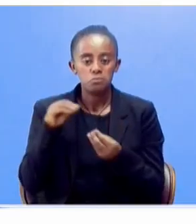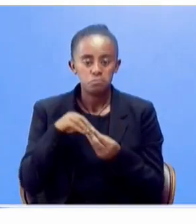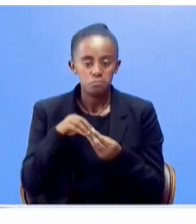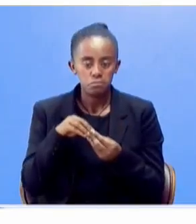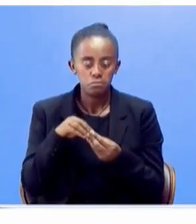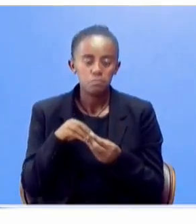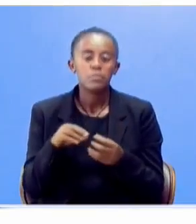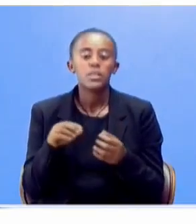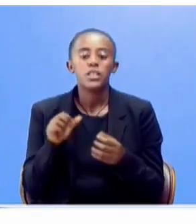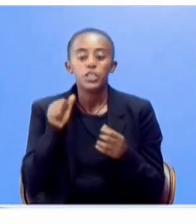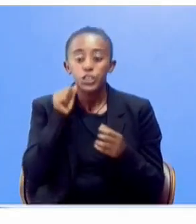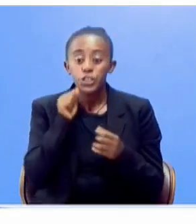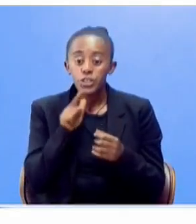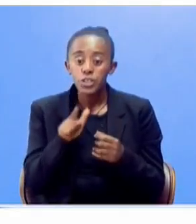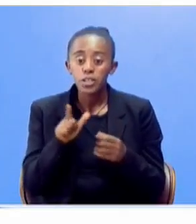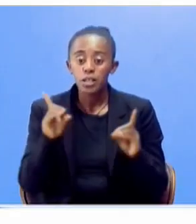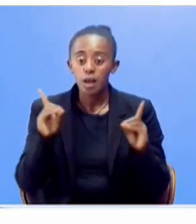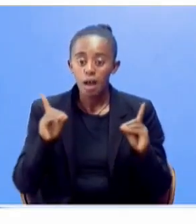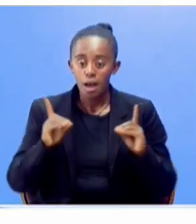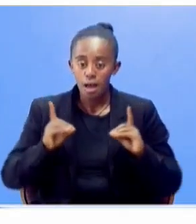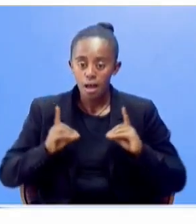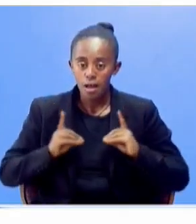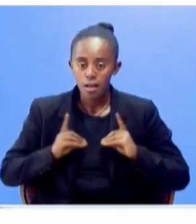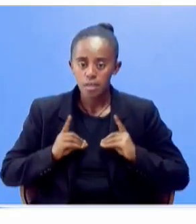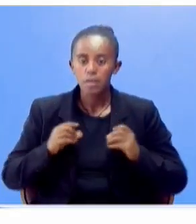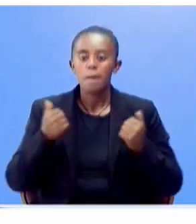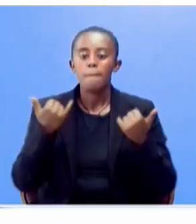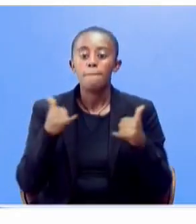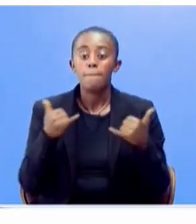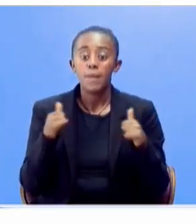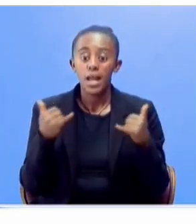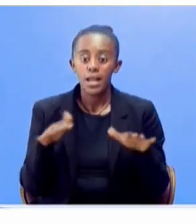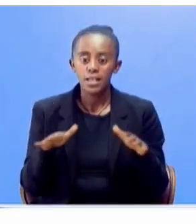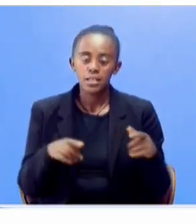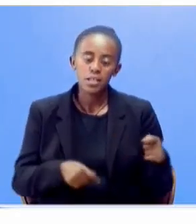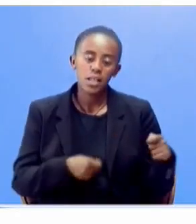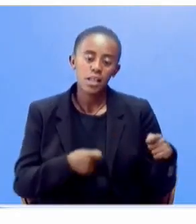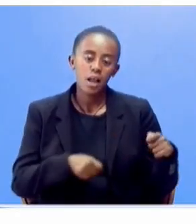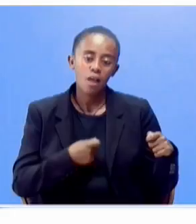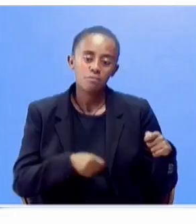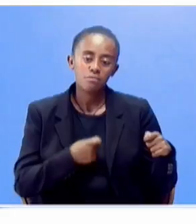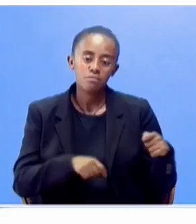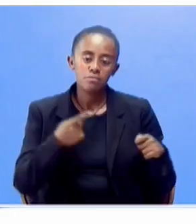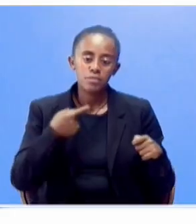She had played a guitar.